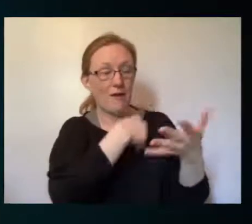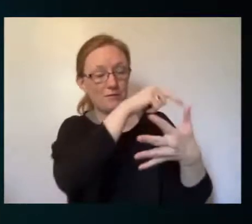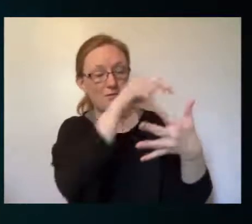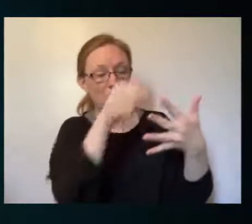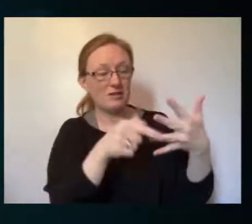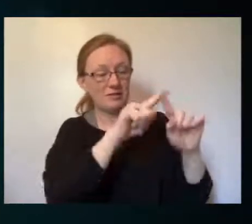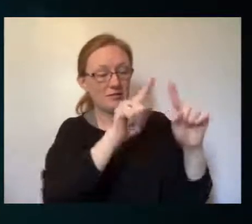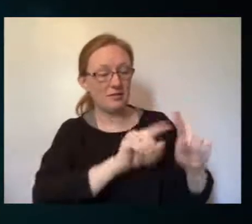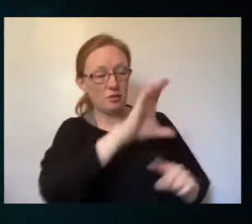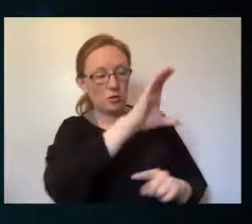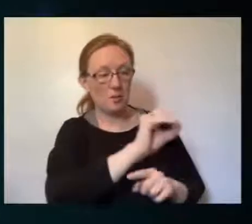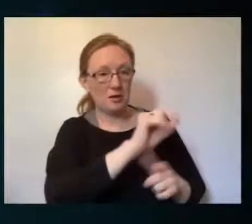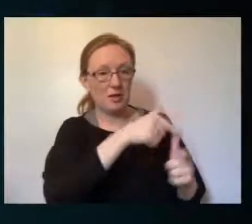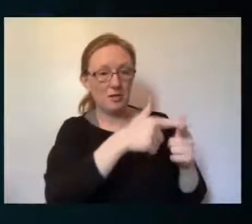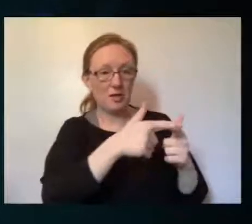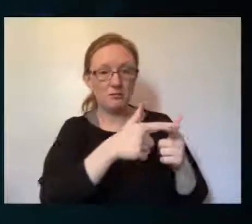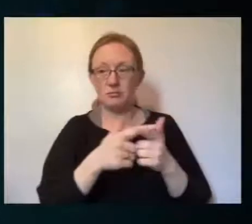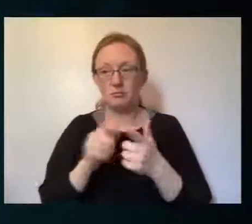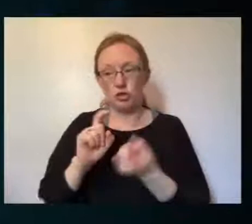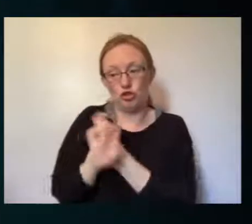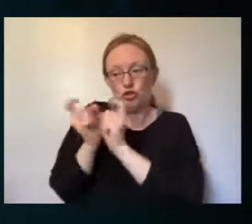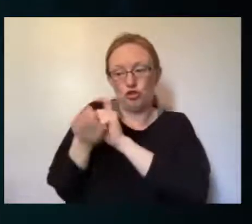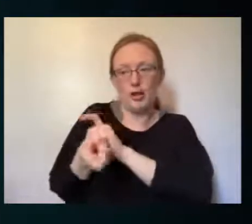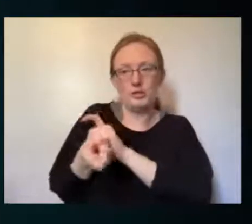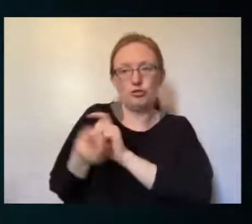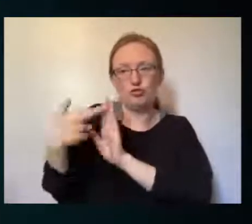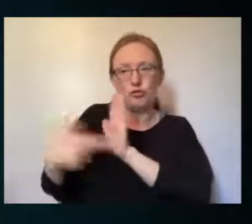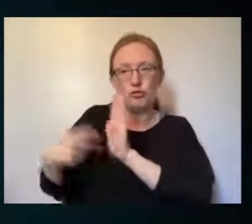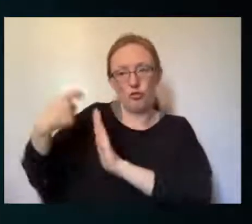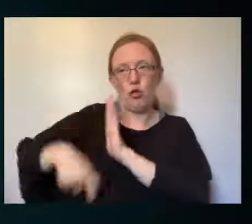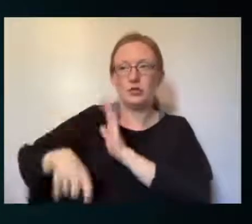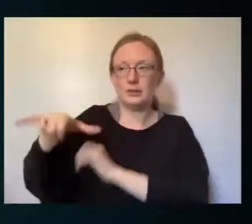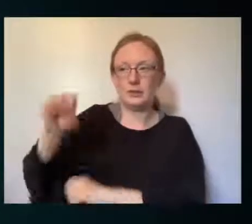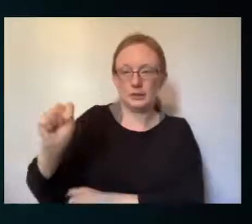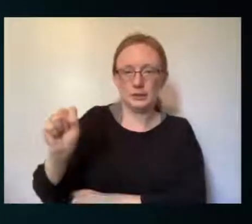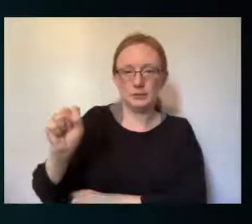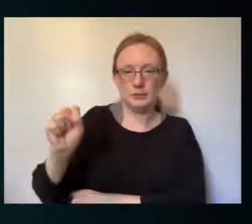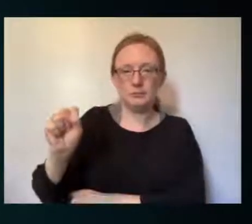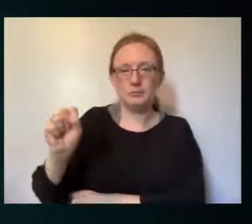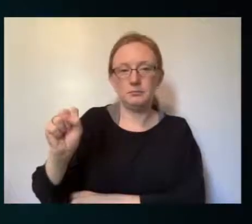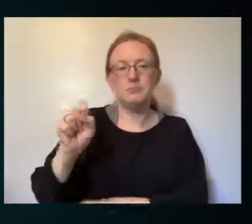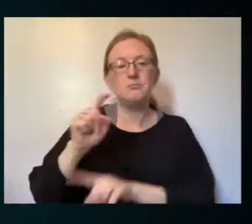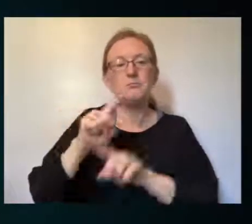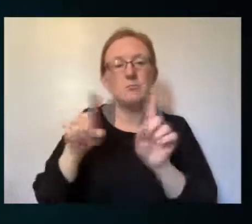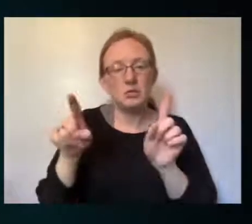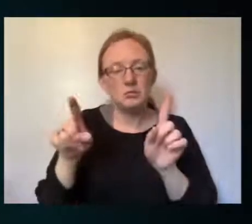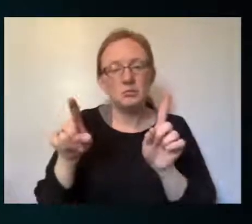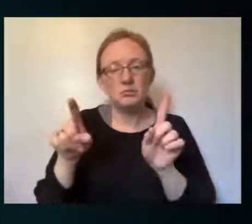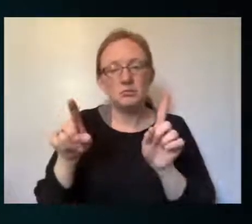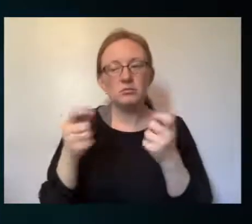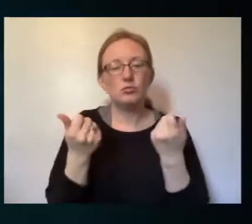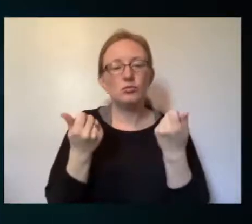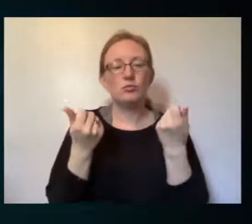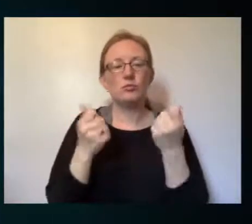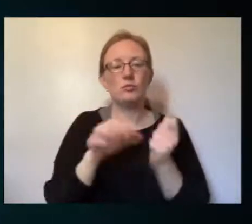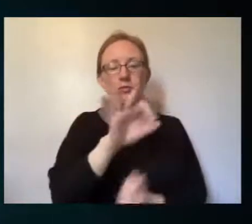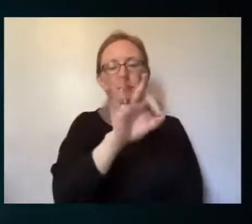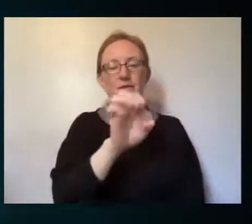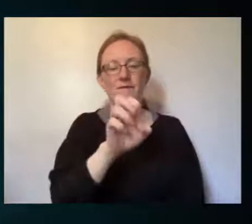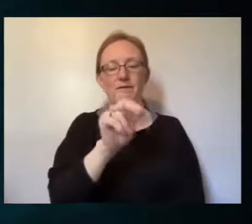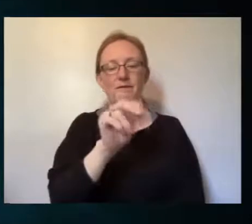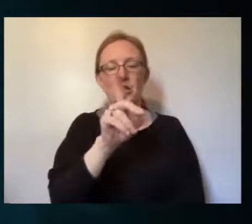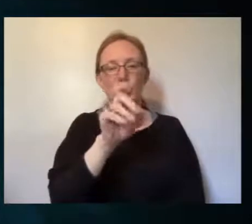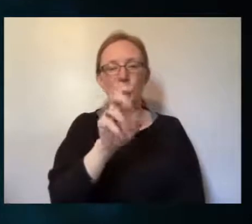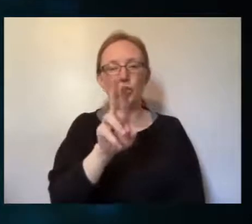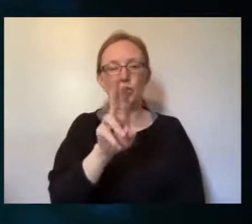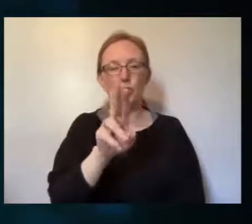companies and things like that, that all affects what the registration cost is. But generally we try to, venue is a big one. Food